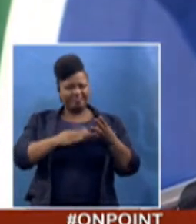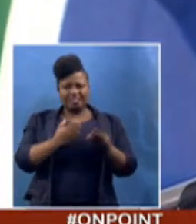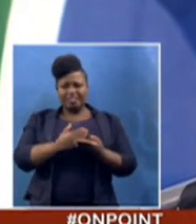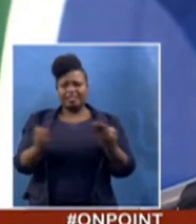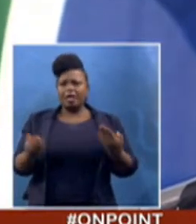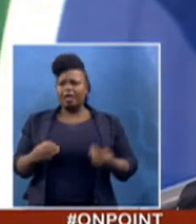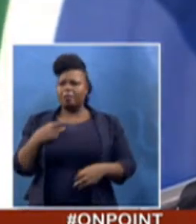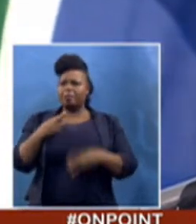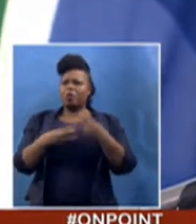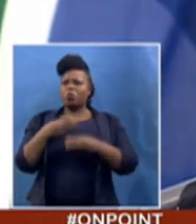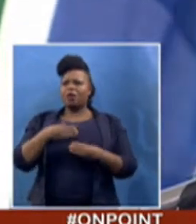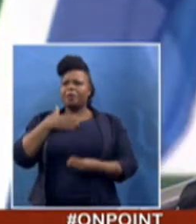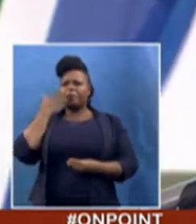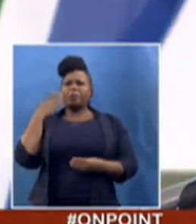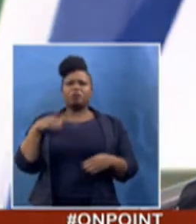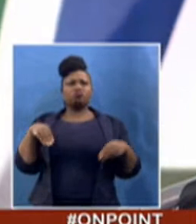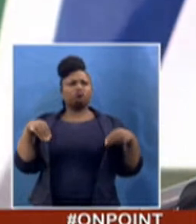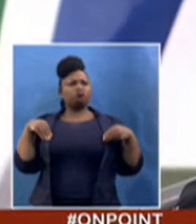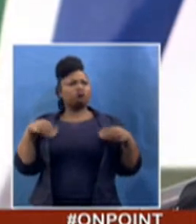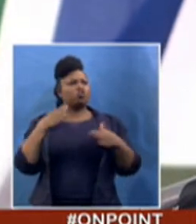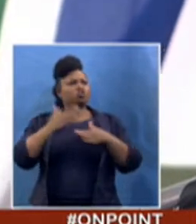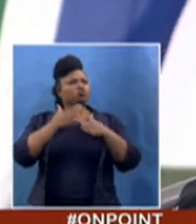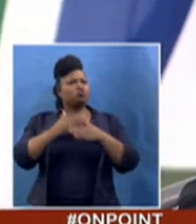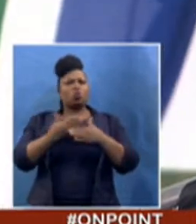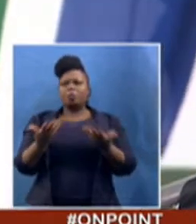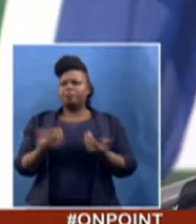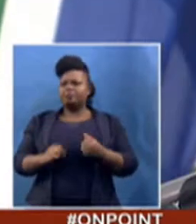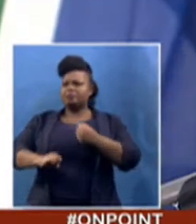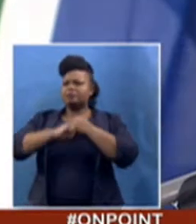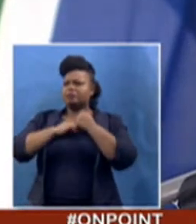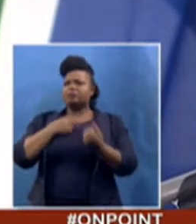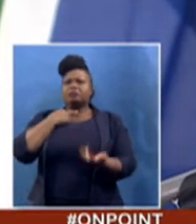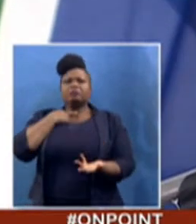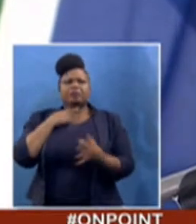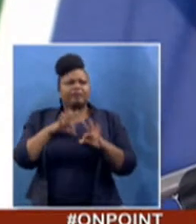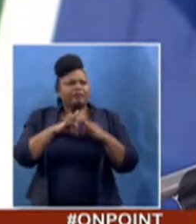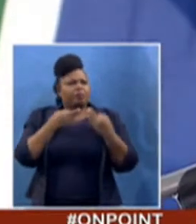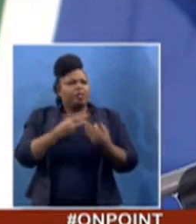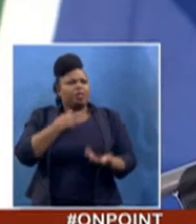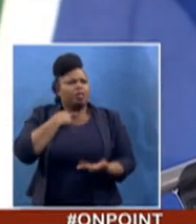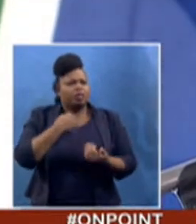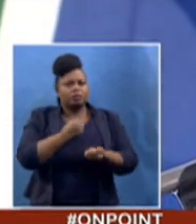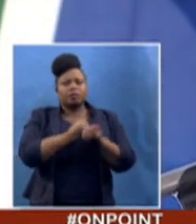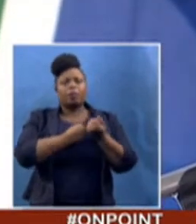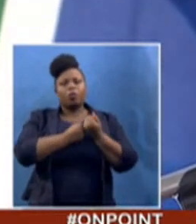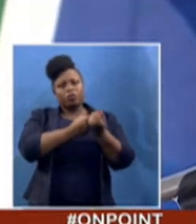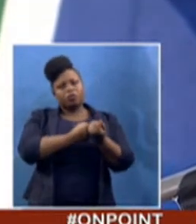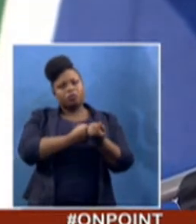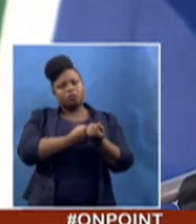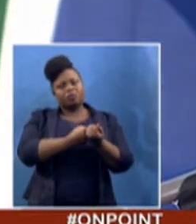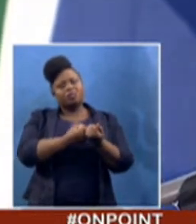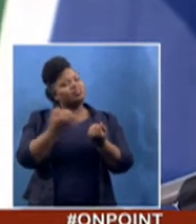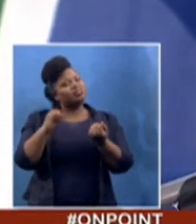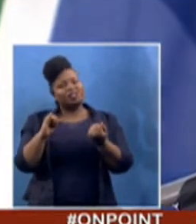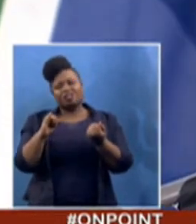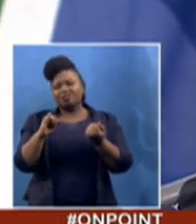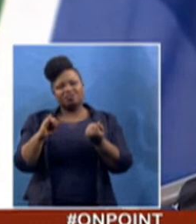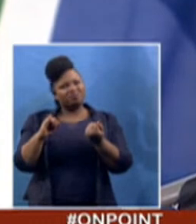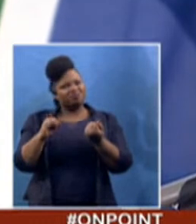themselves and their freedom and their families, true freedom still remains